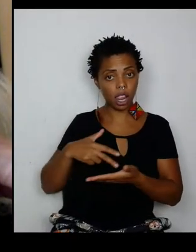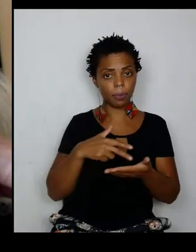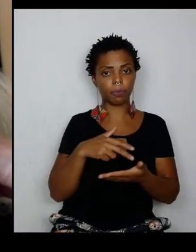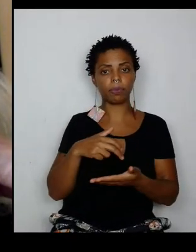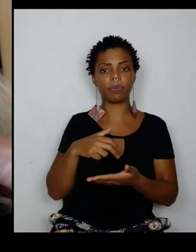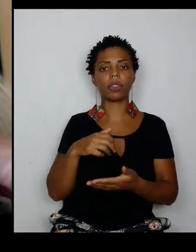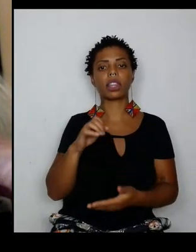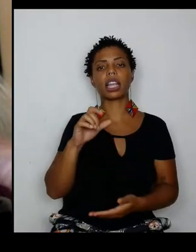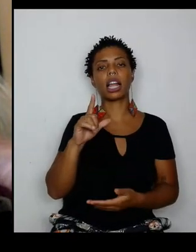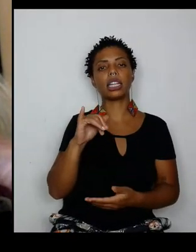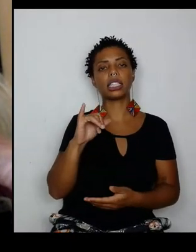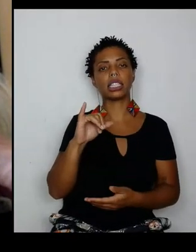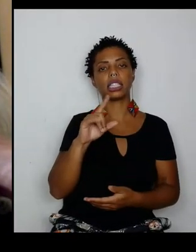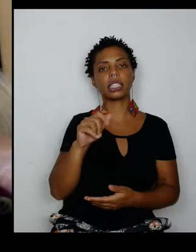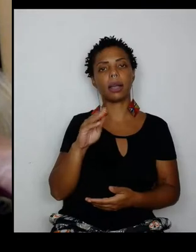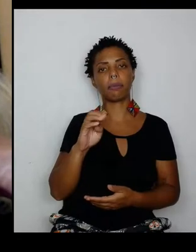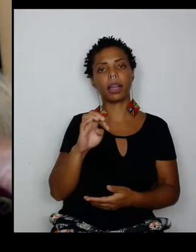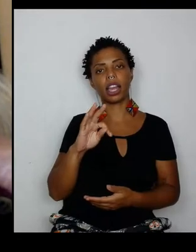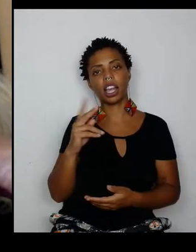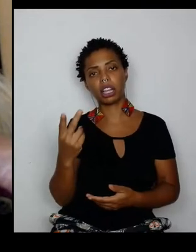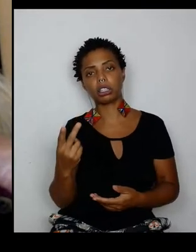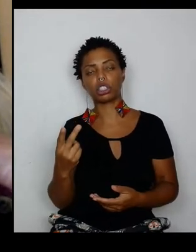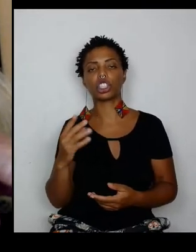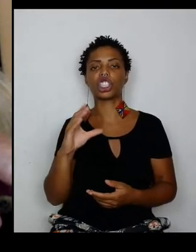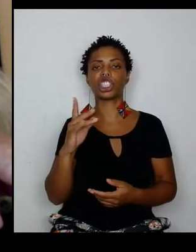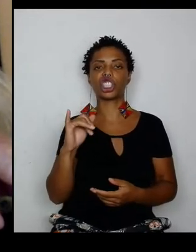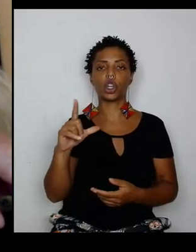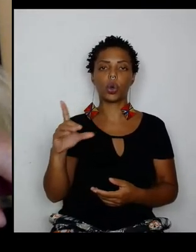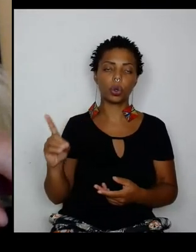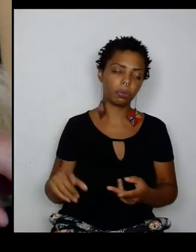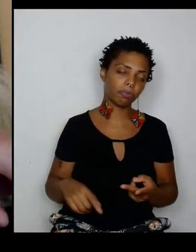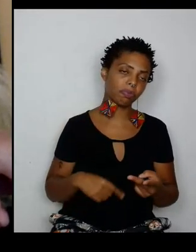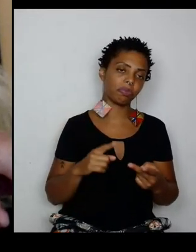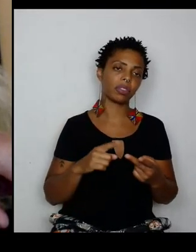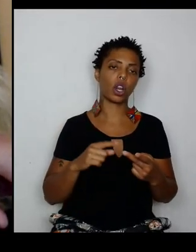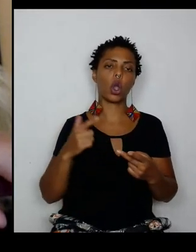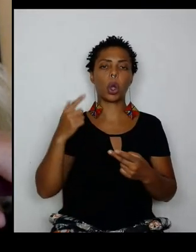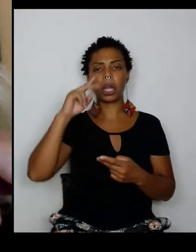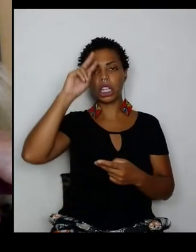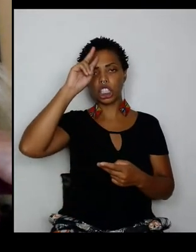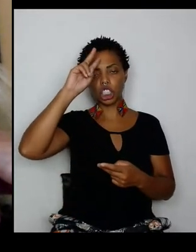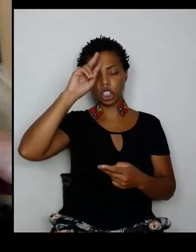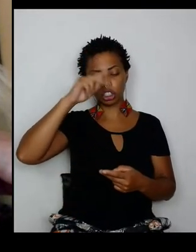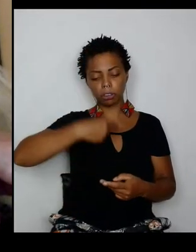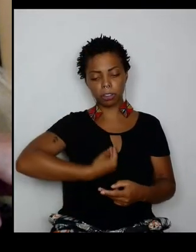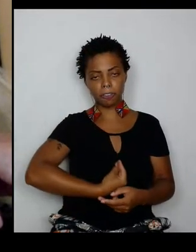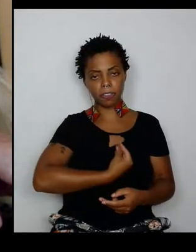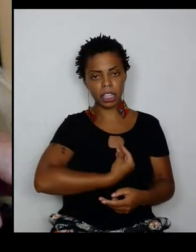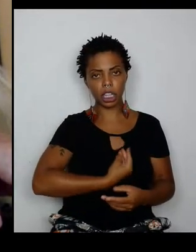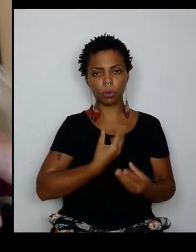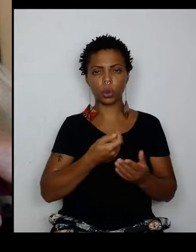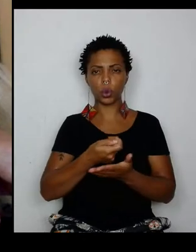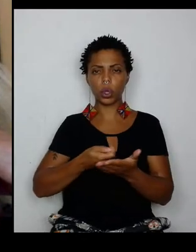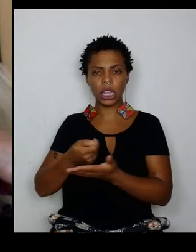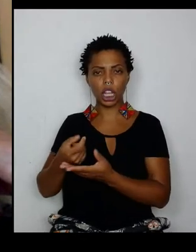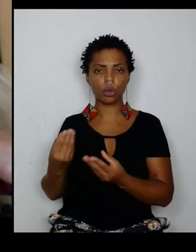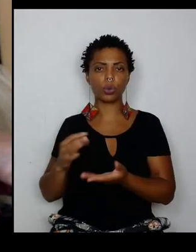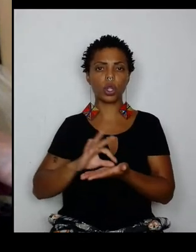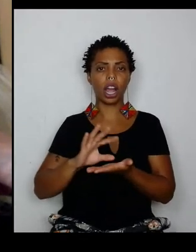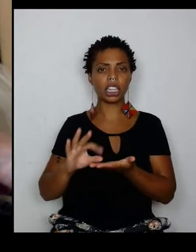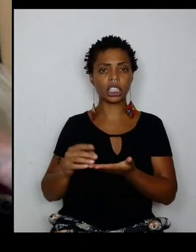the texts that have appeared um you know since 2007 i have this sense that there's